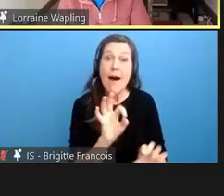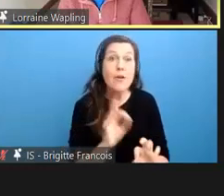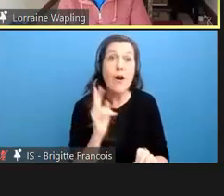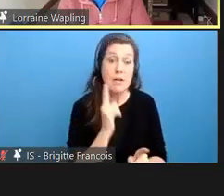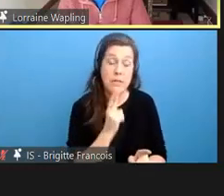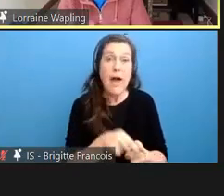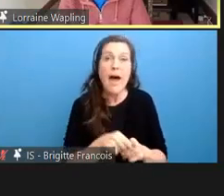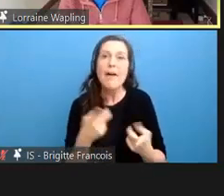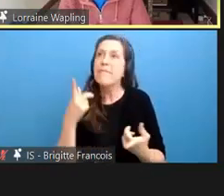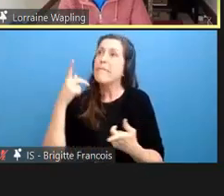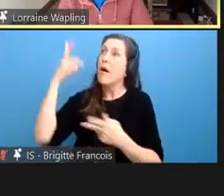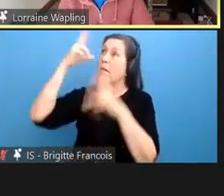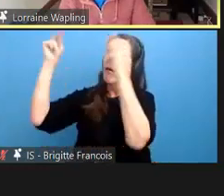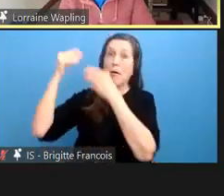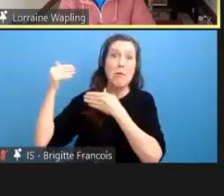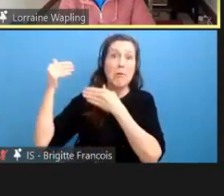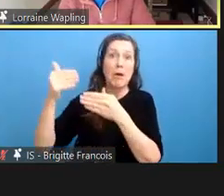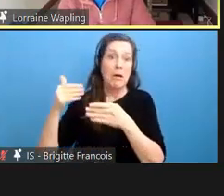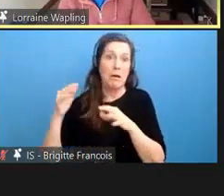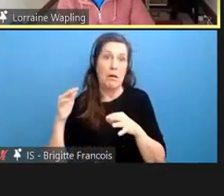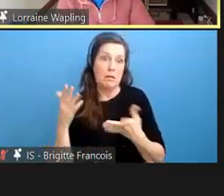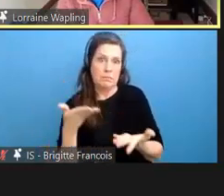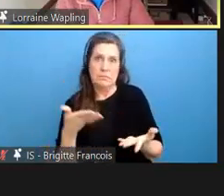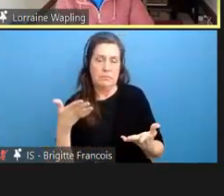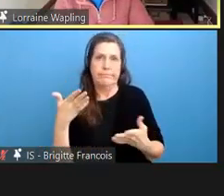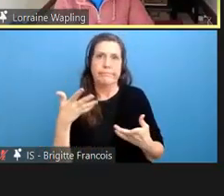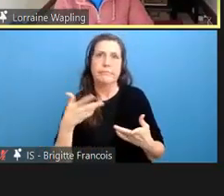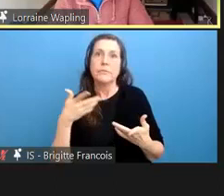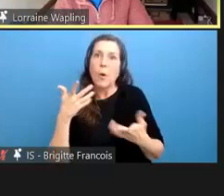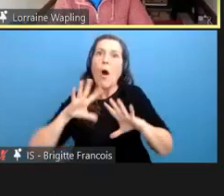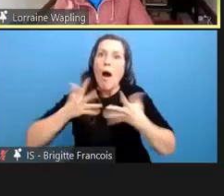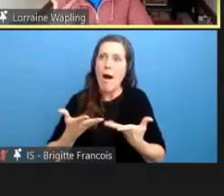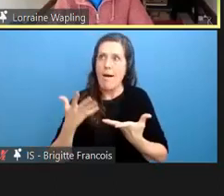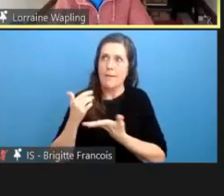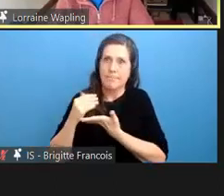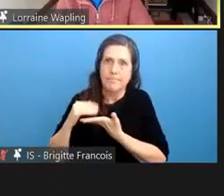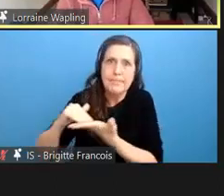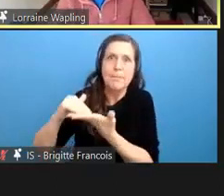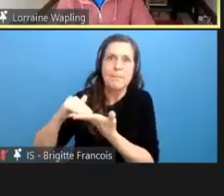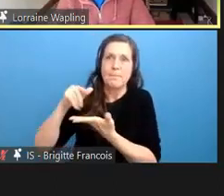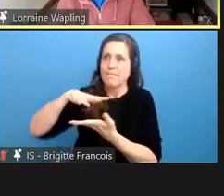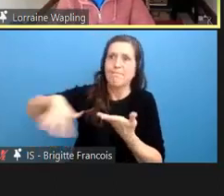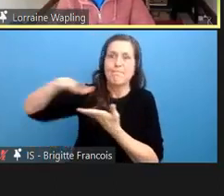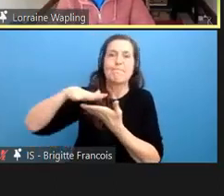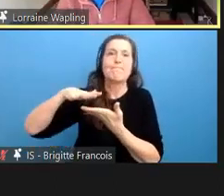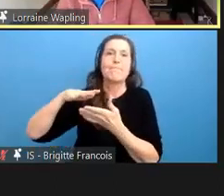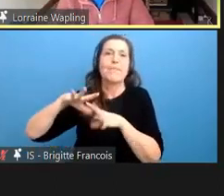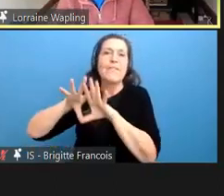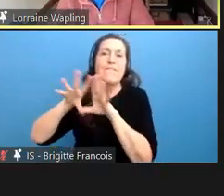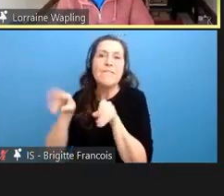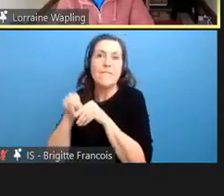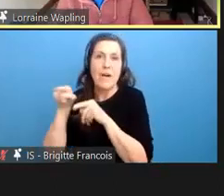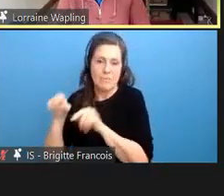aren't easy or affordable ways for families to get help in supporting their deaf children to